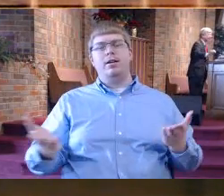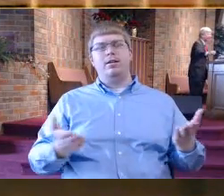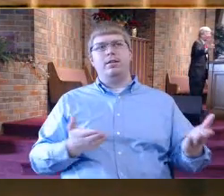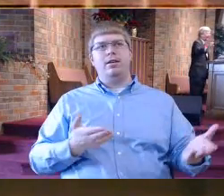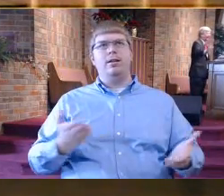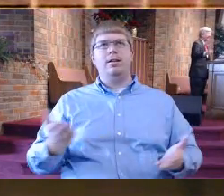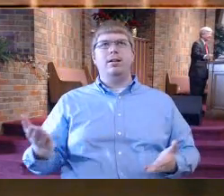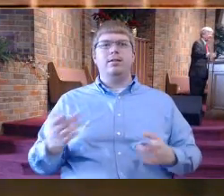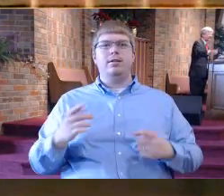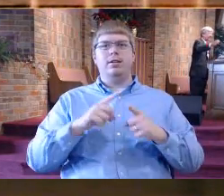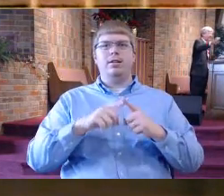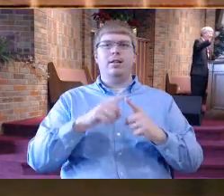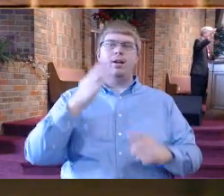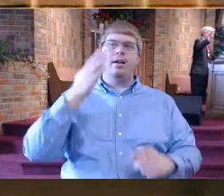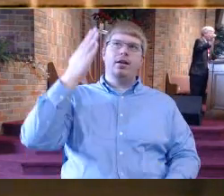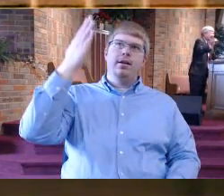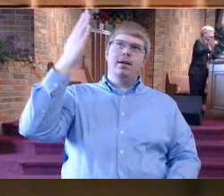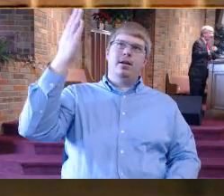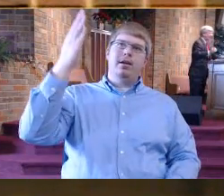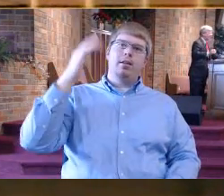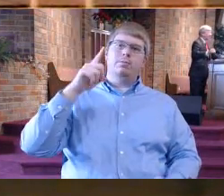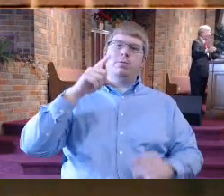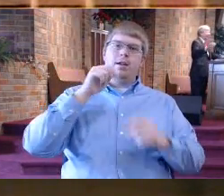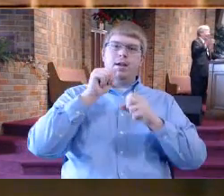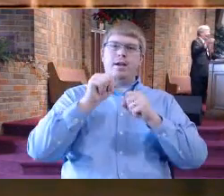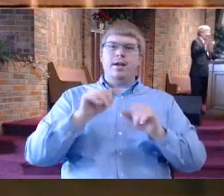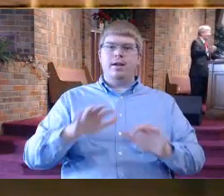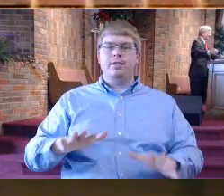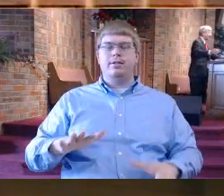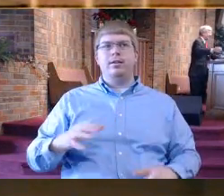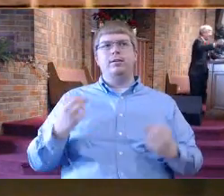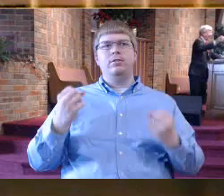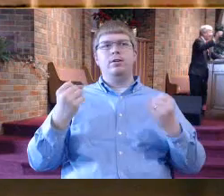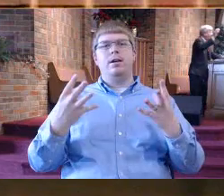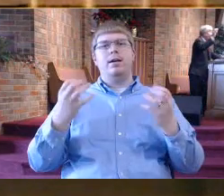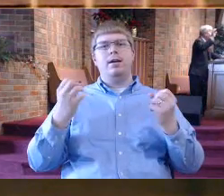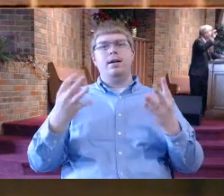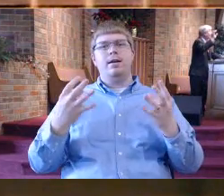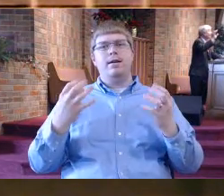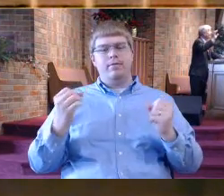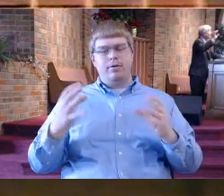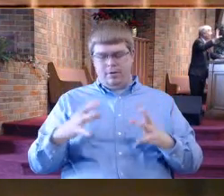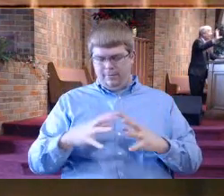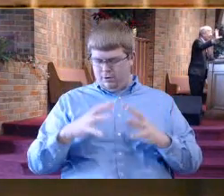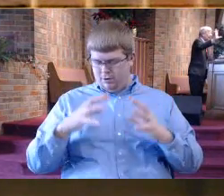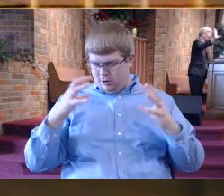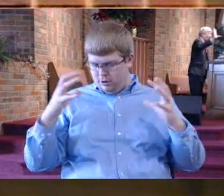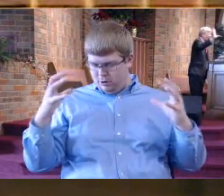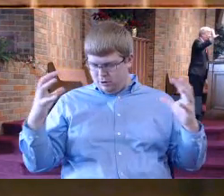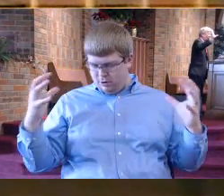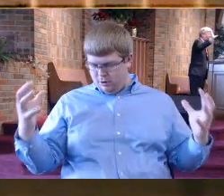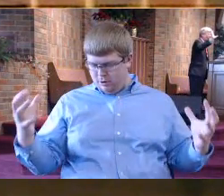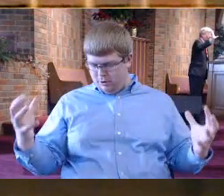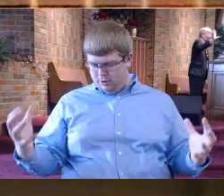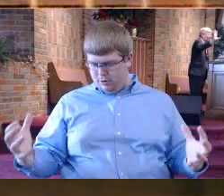my sweetest delight, His blessings ever